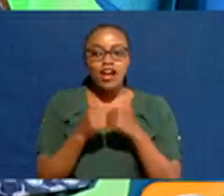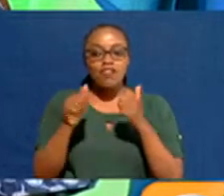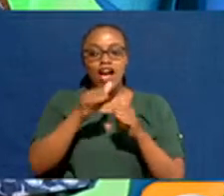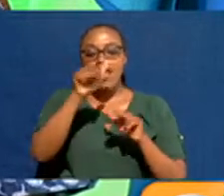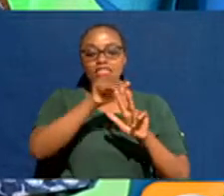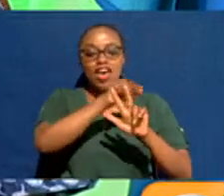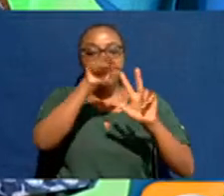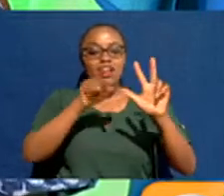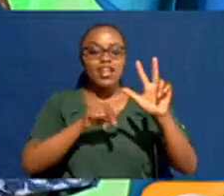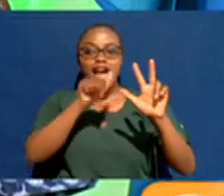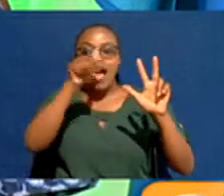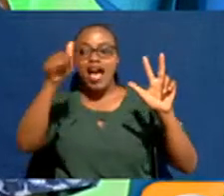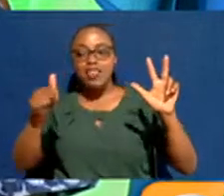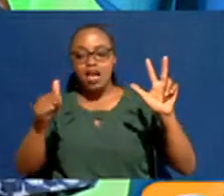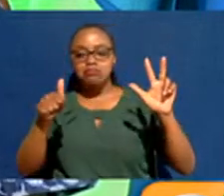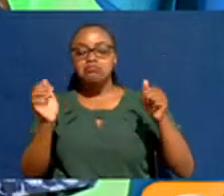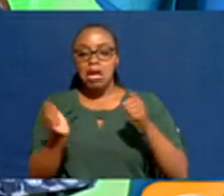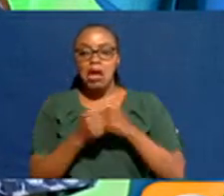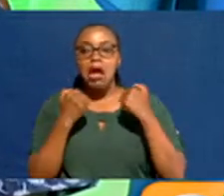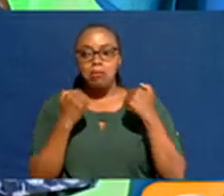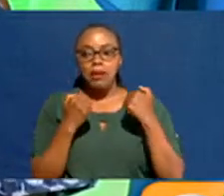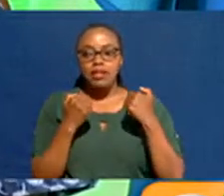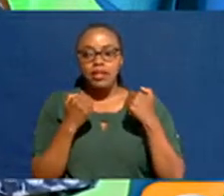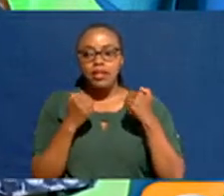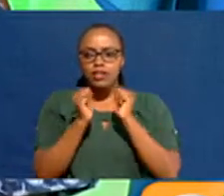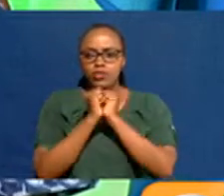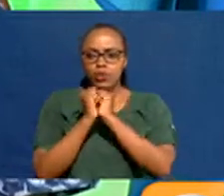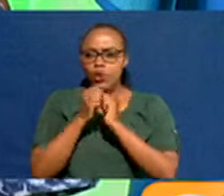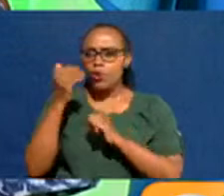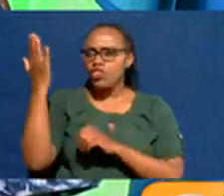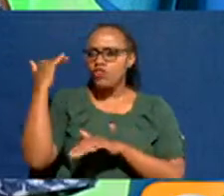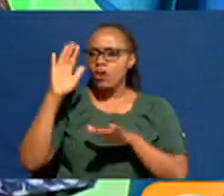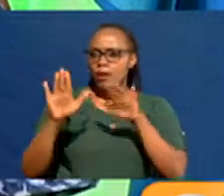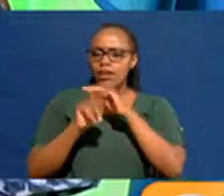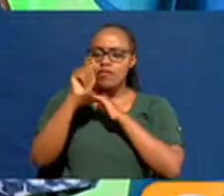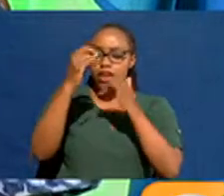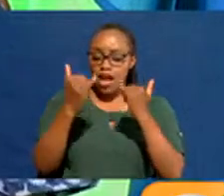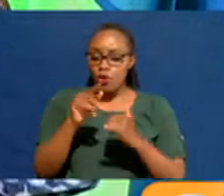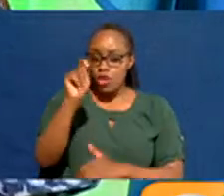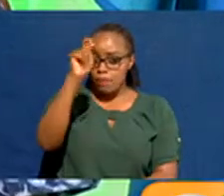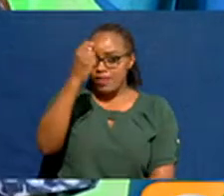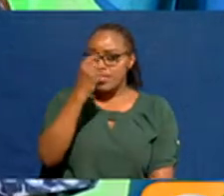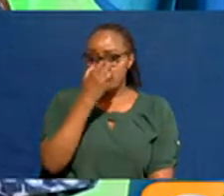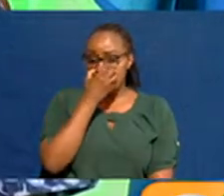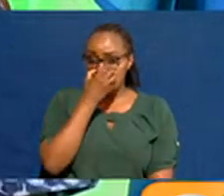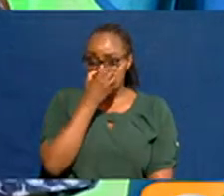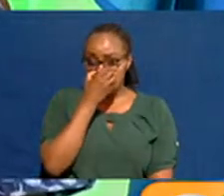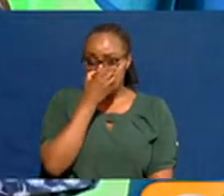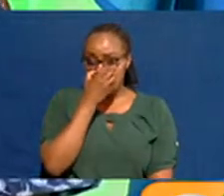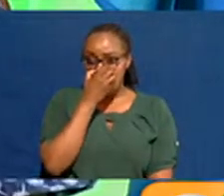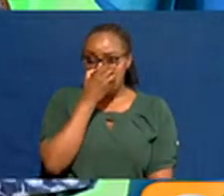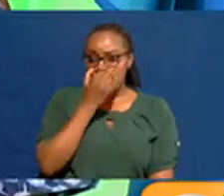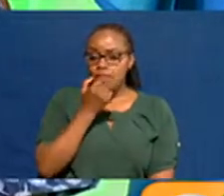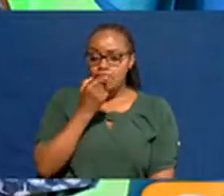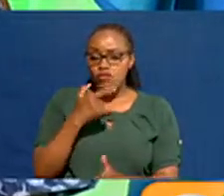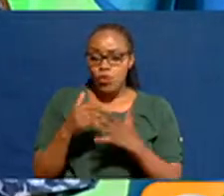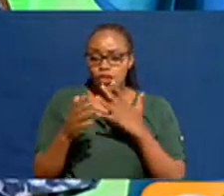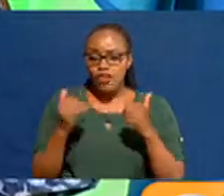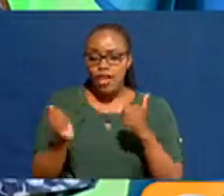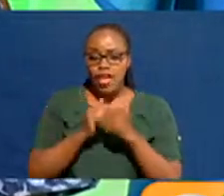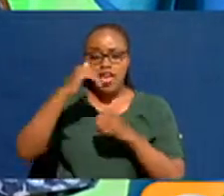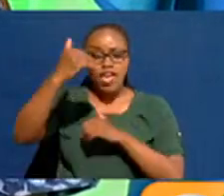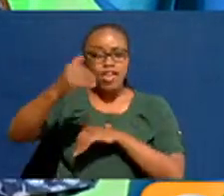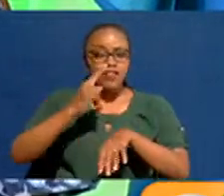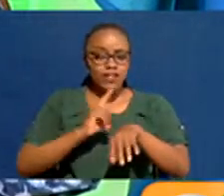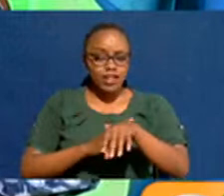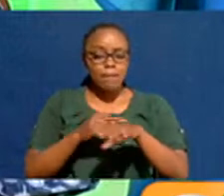other incidences with former deputy president, now President William Ruto. Okay. And it is his habit, every time there is